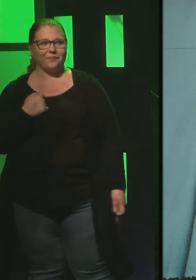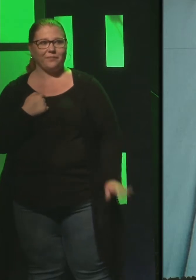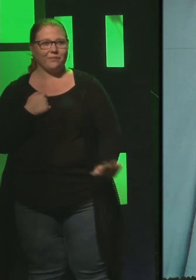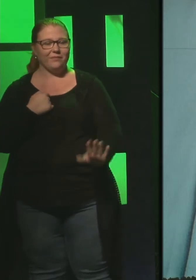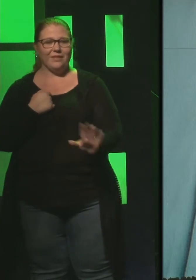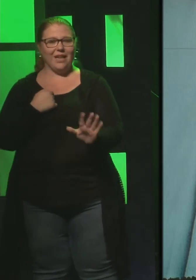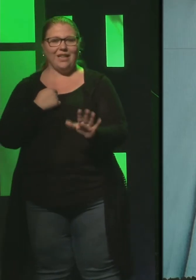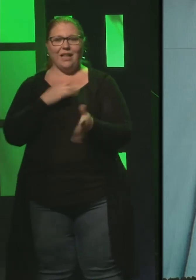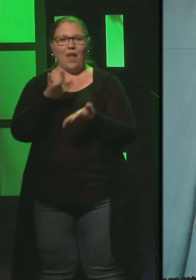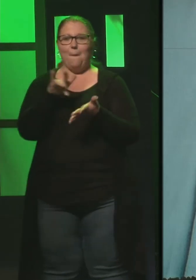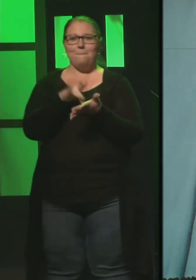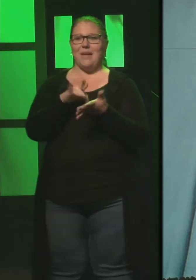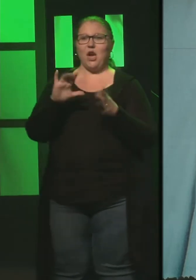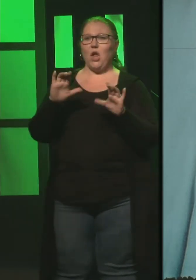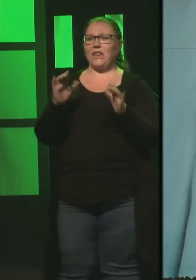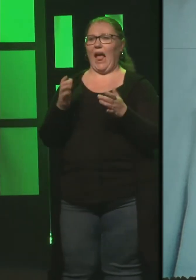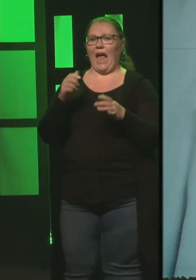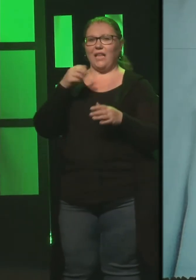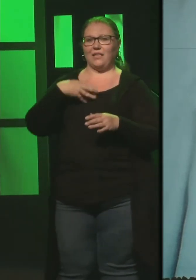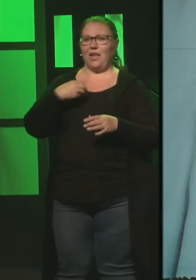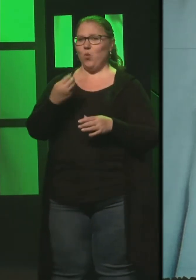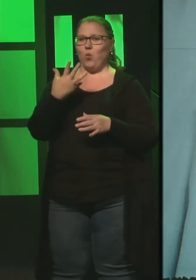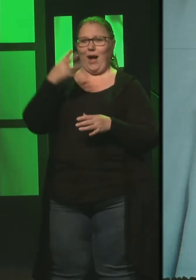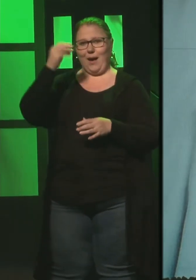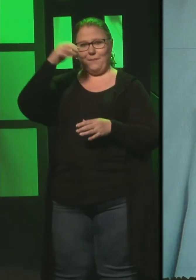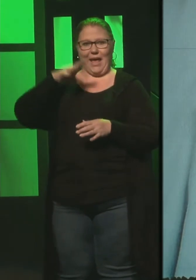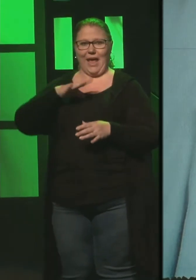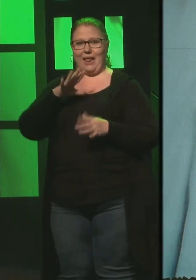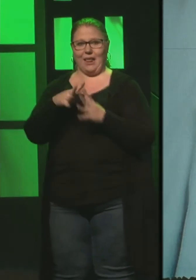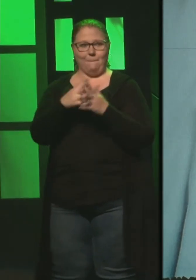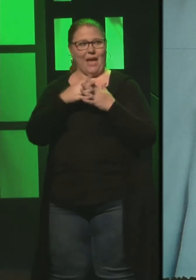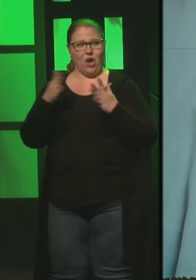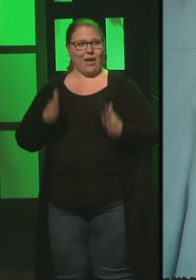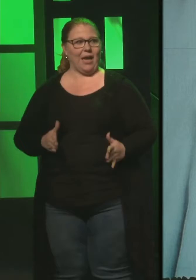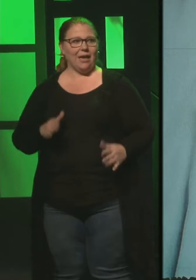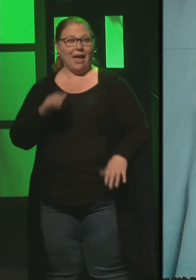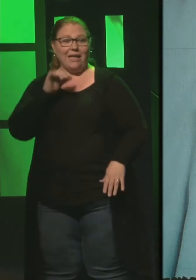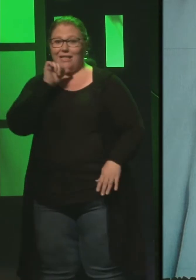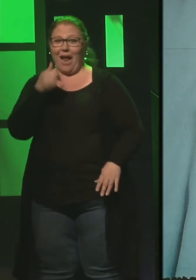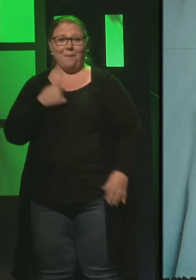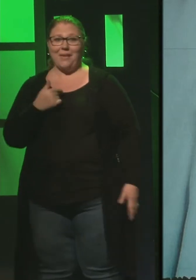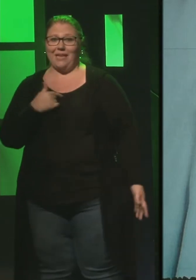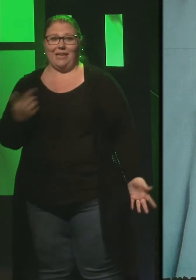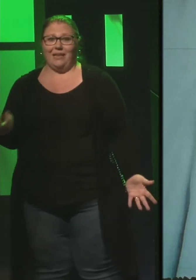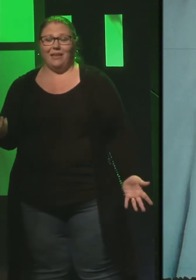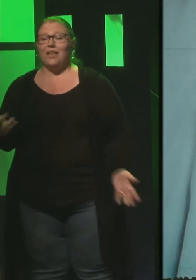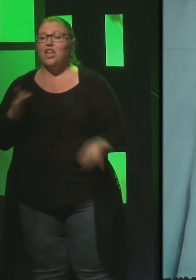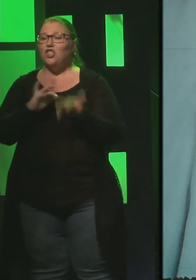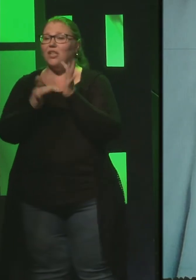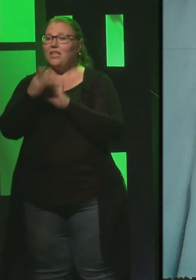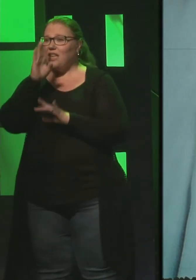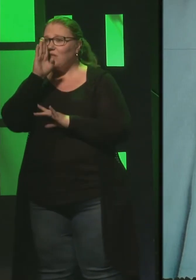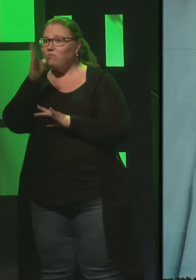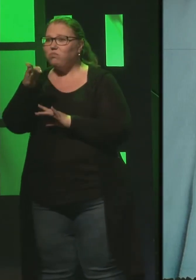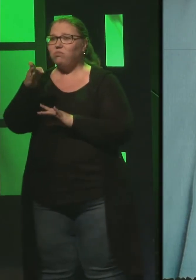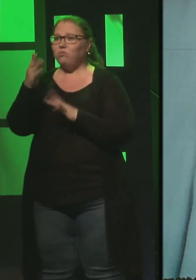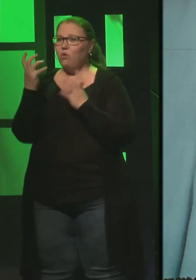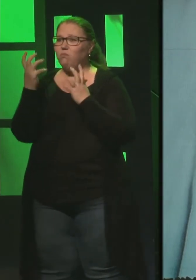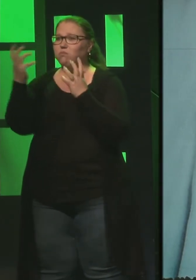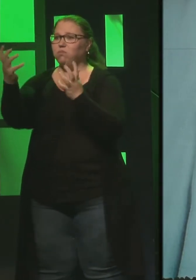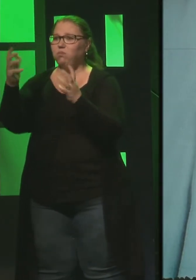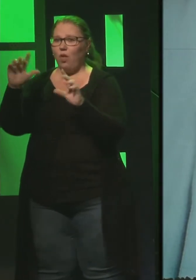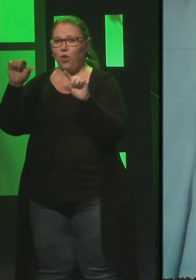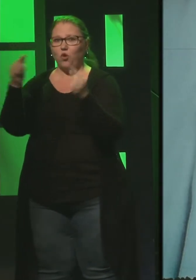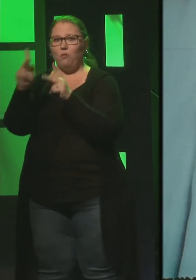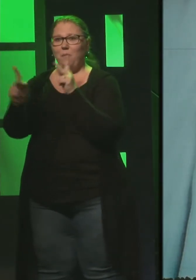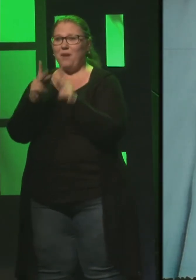a middle-class, white, male American. He's not who he's talking to. Jesus is talking to a group of people who have